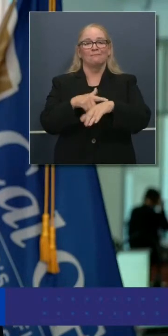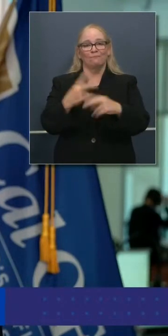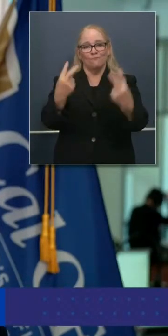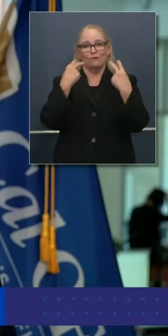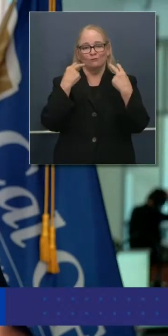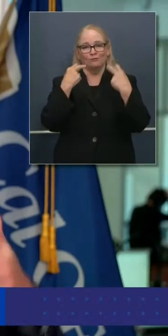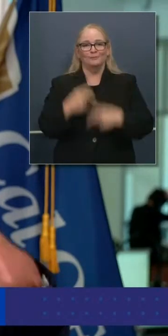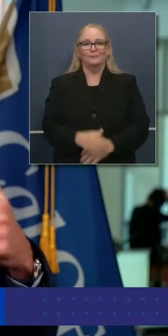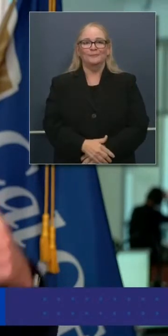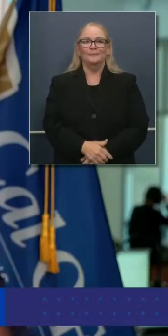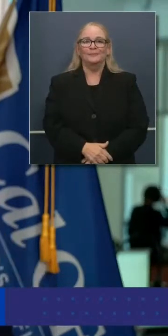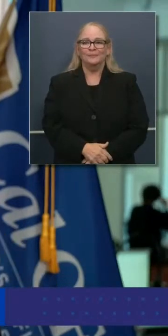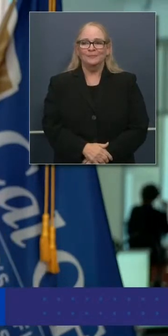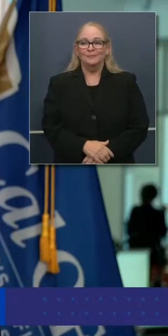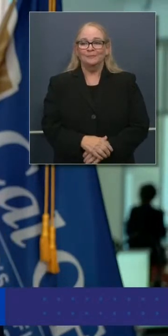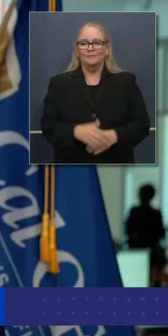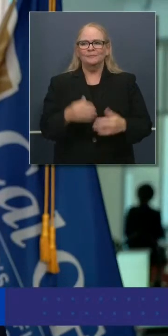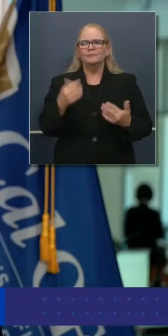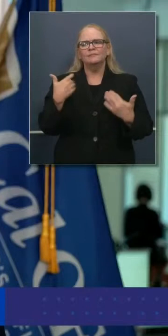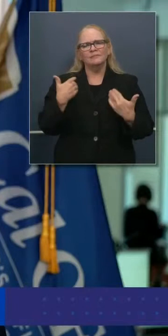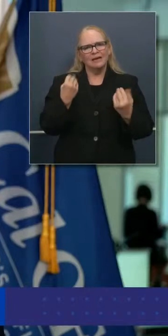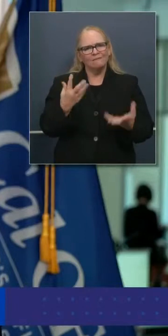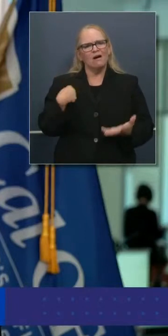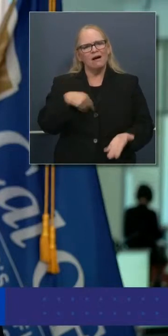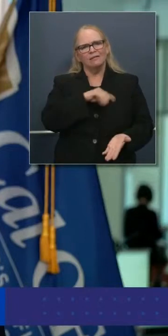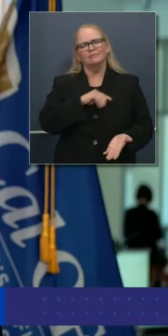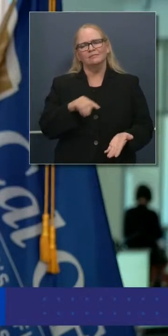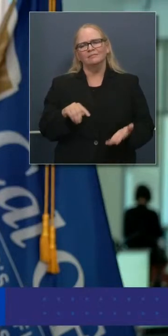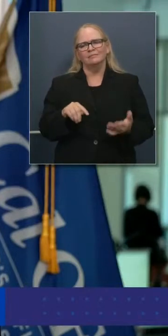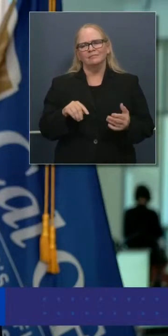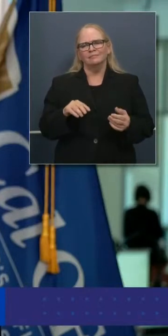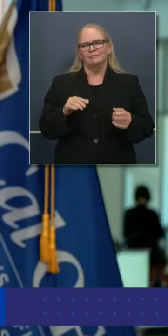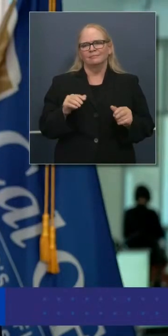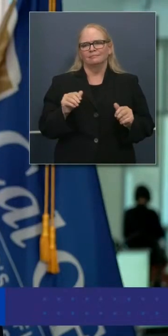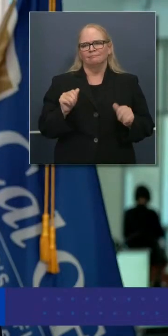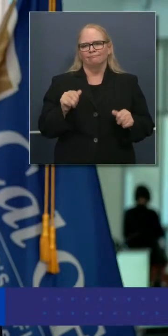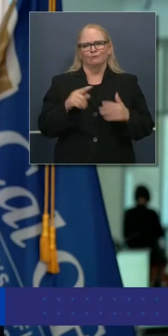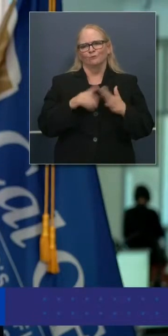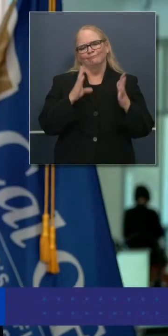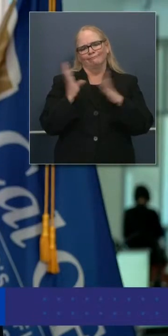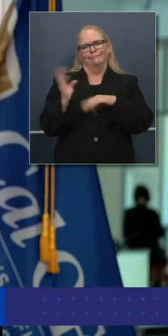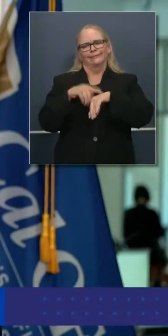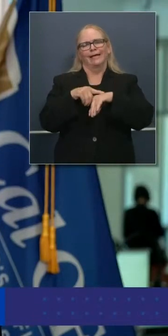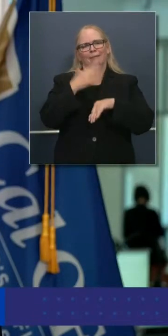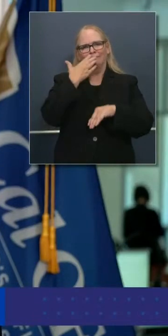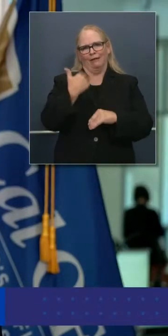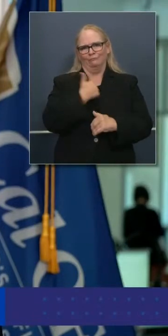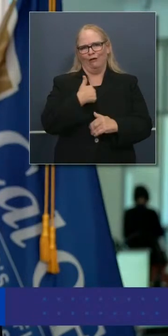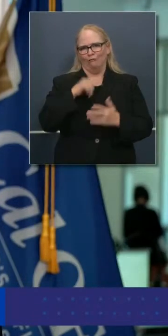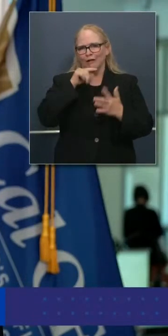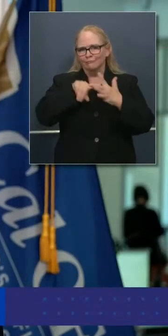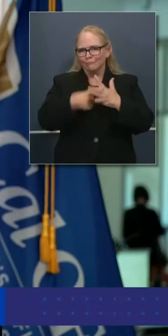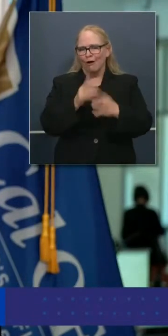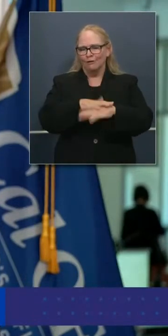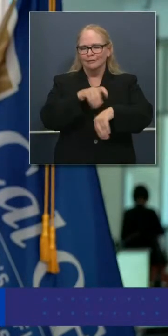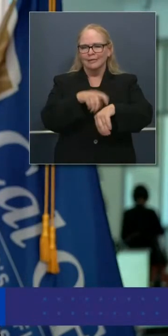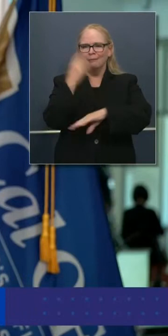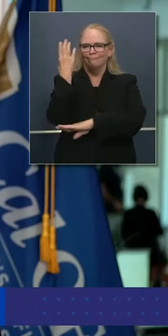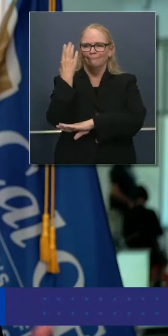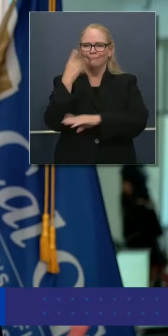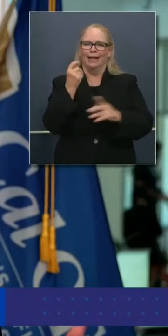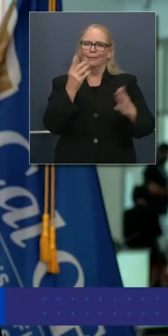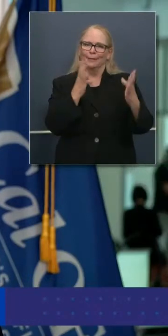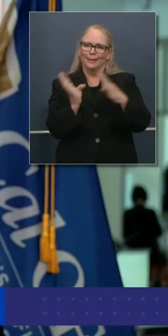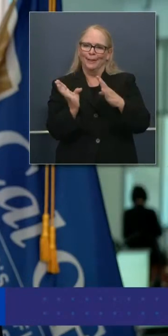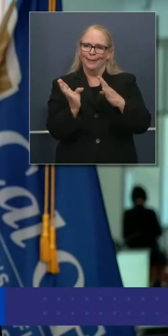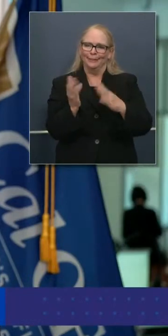and for allowing us to turn around this conversation a little bit later, a few minutes later than we normally do, 12:30 instead of 12. We'll look forward